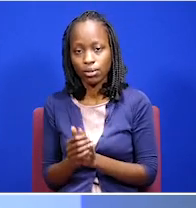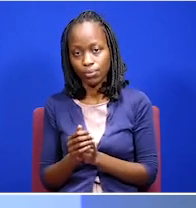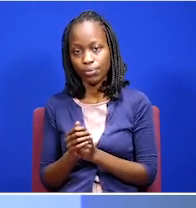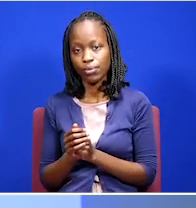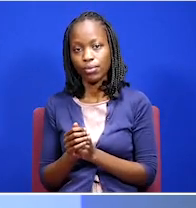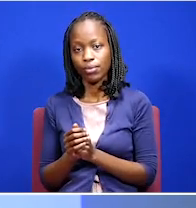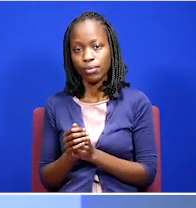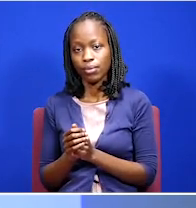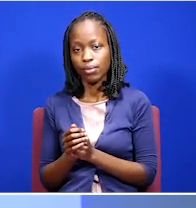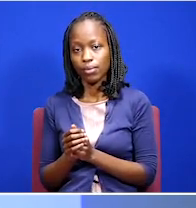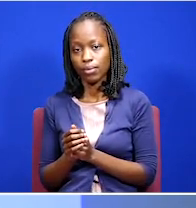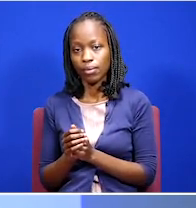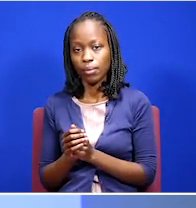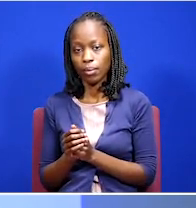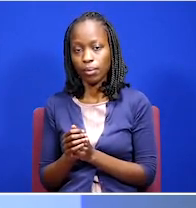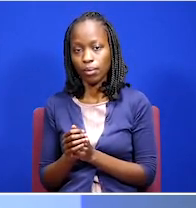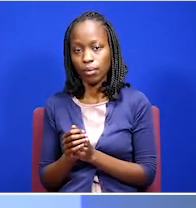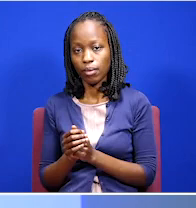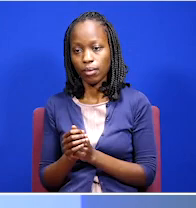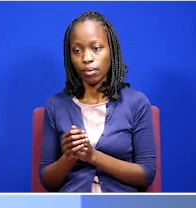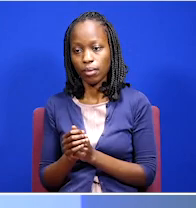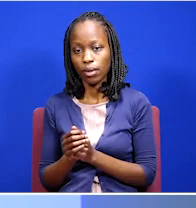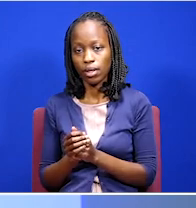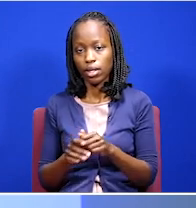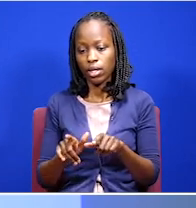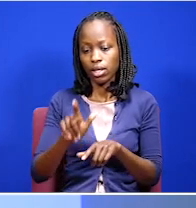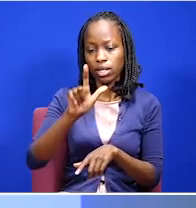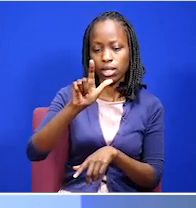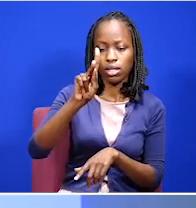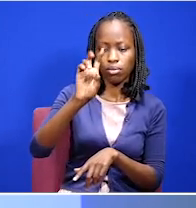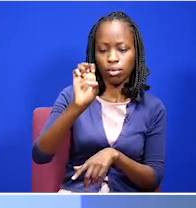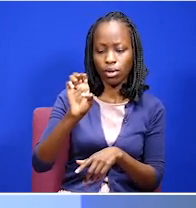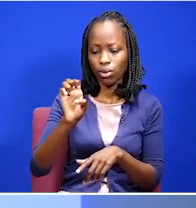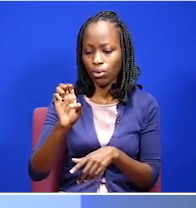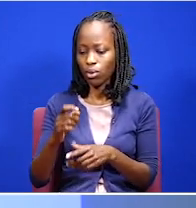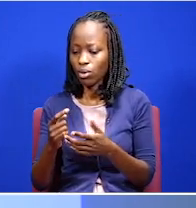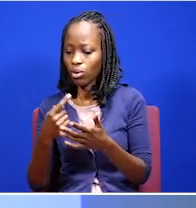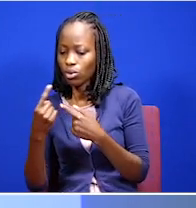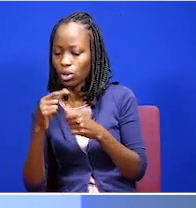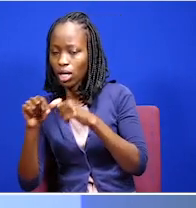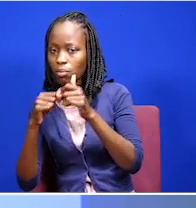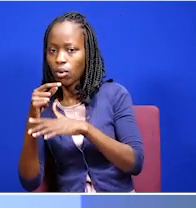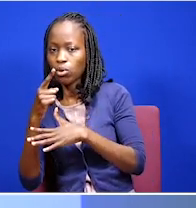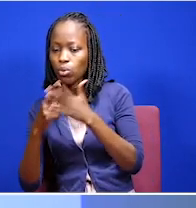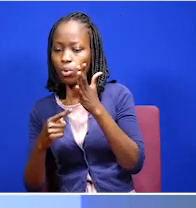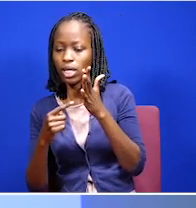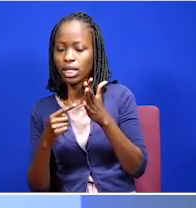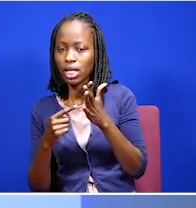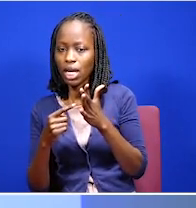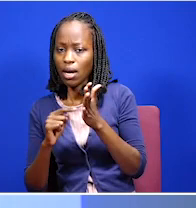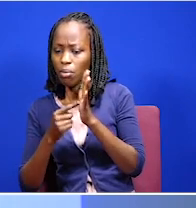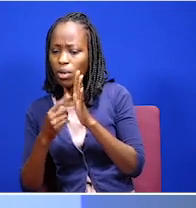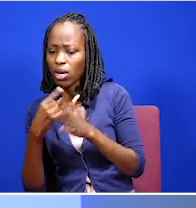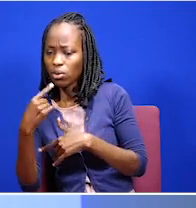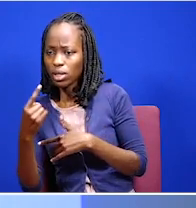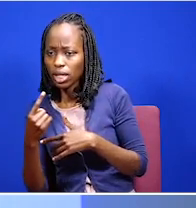multitude, came to arrest one man. They came to arrest one man. And it is there that I told you, Luke does not bring out the point I